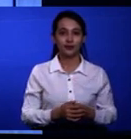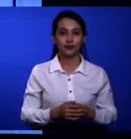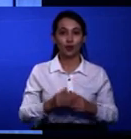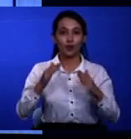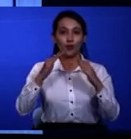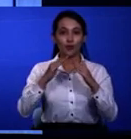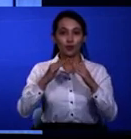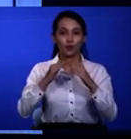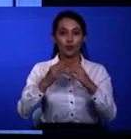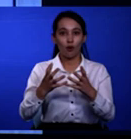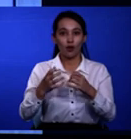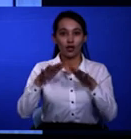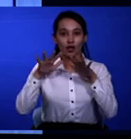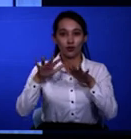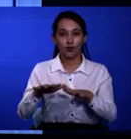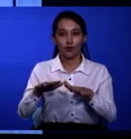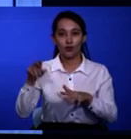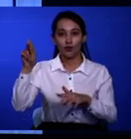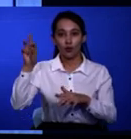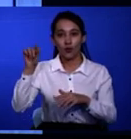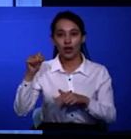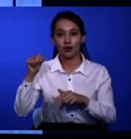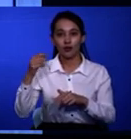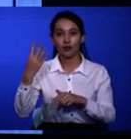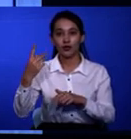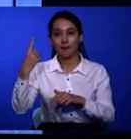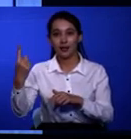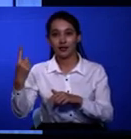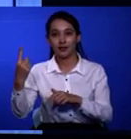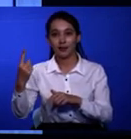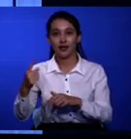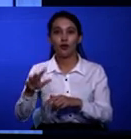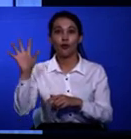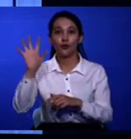imorat egallagan chorak qismi kulrangga.